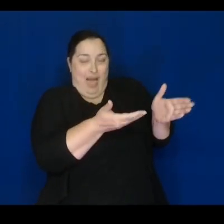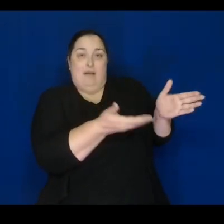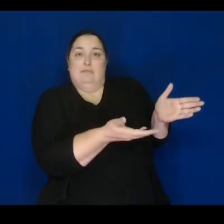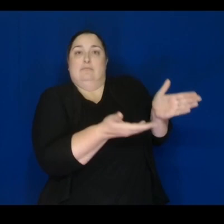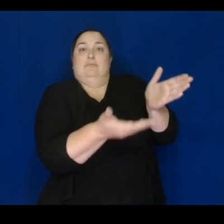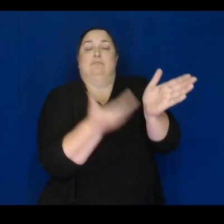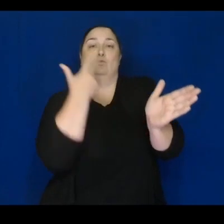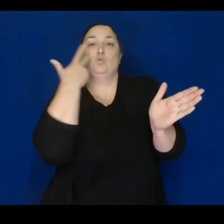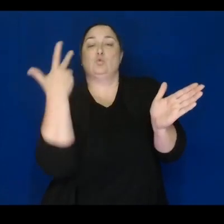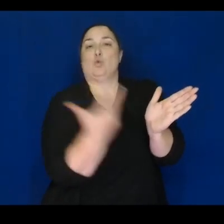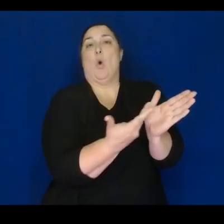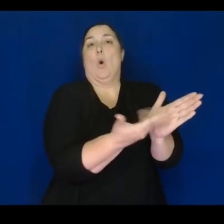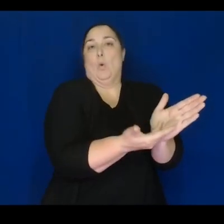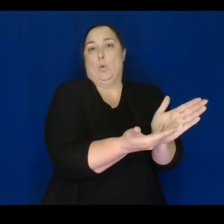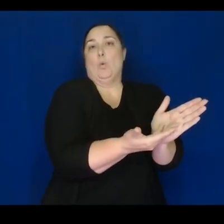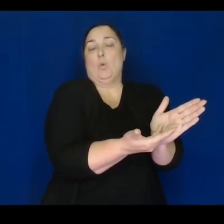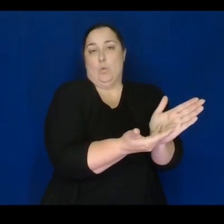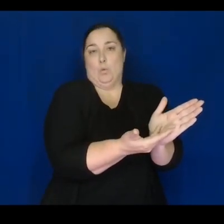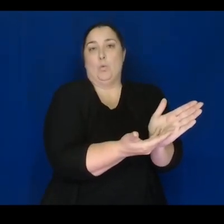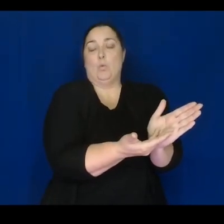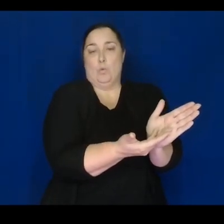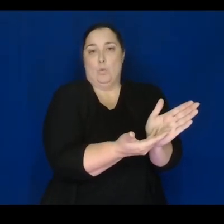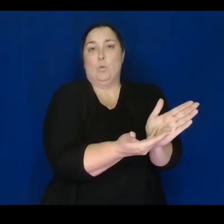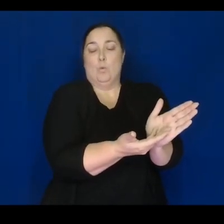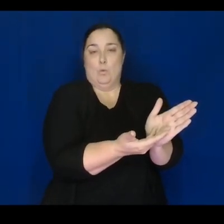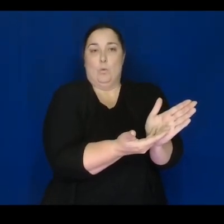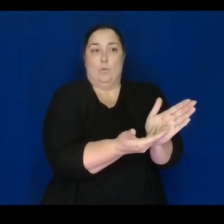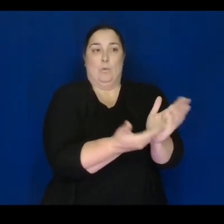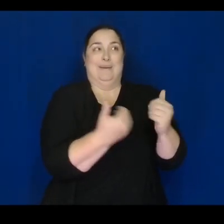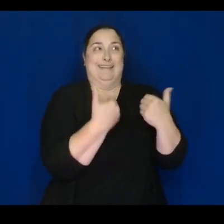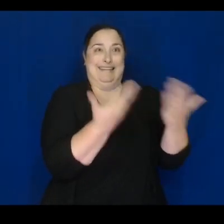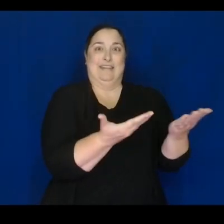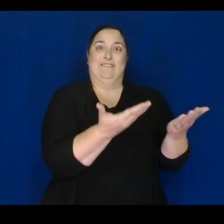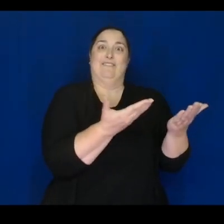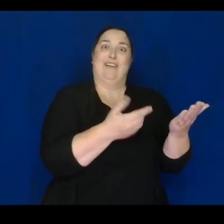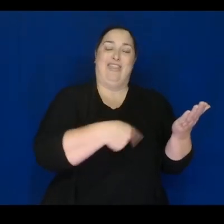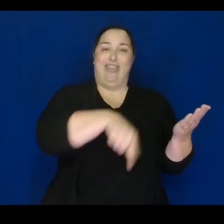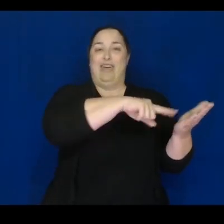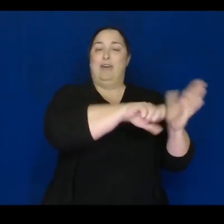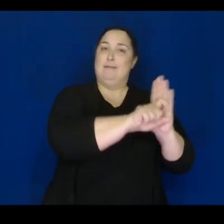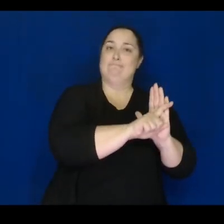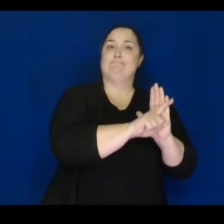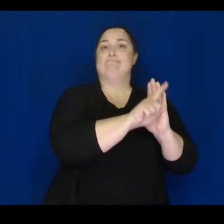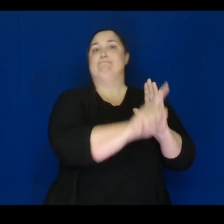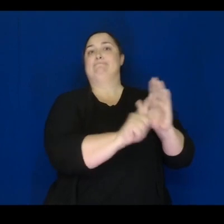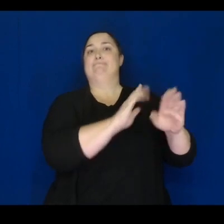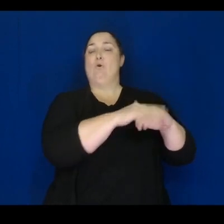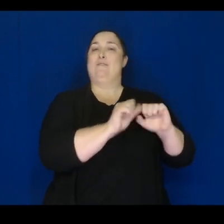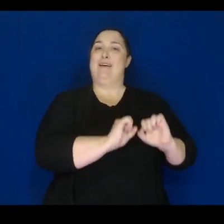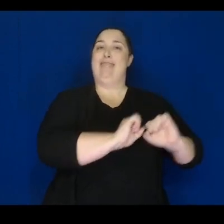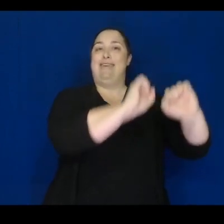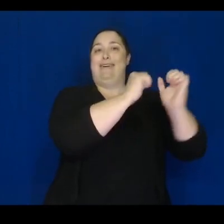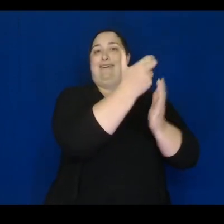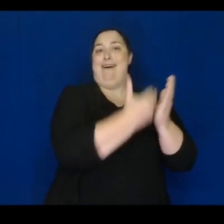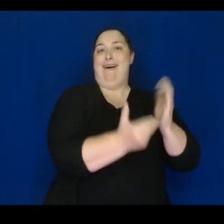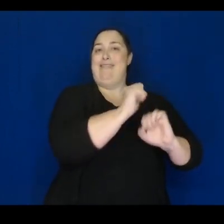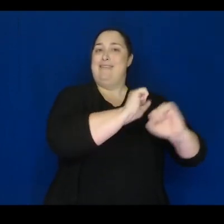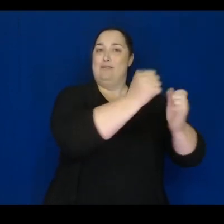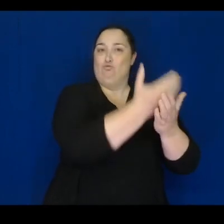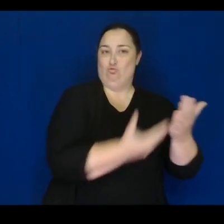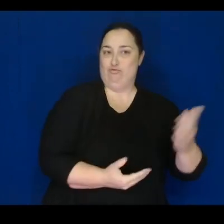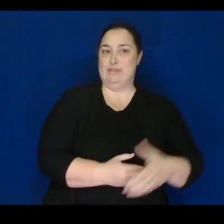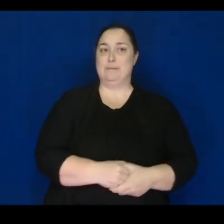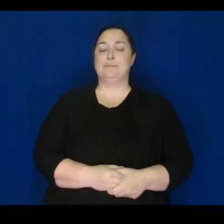kind of lending a voice to what they're saying about their artworks and their stories. And the last one